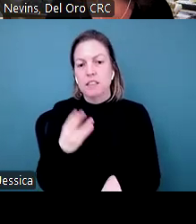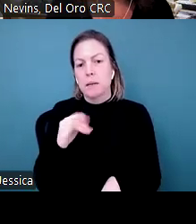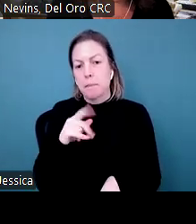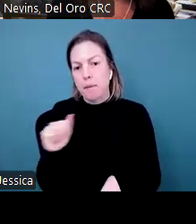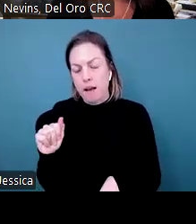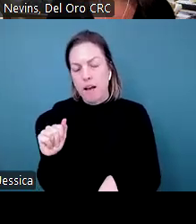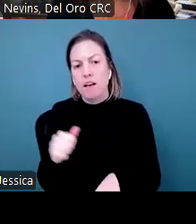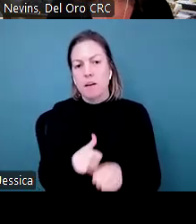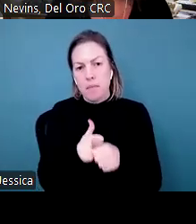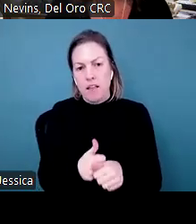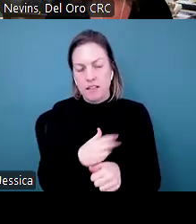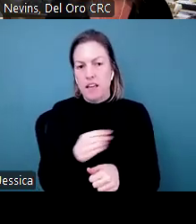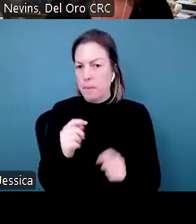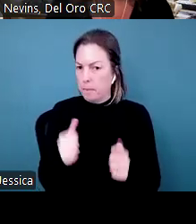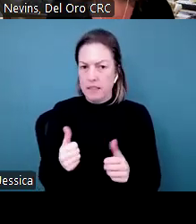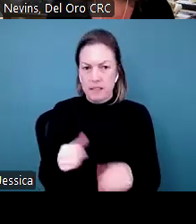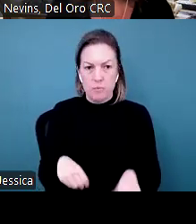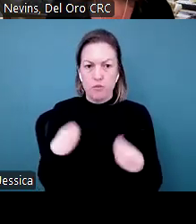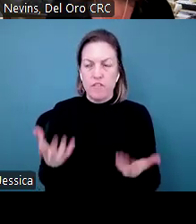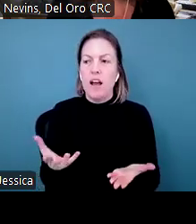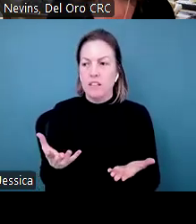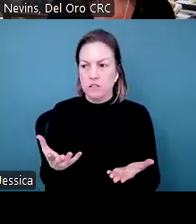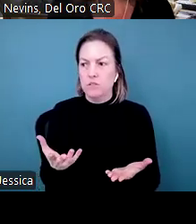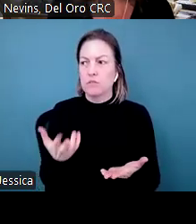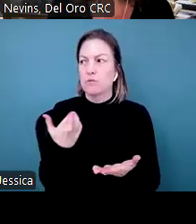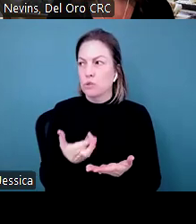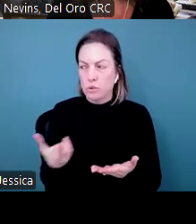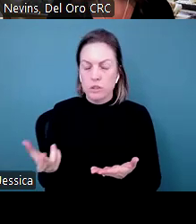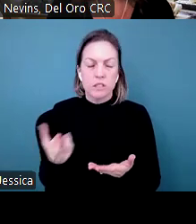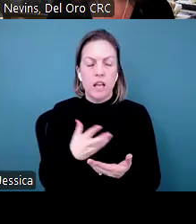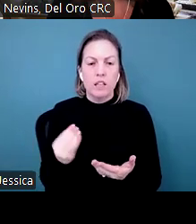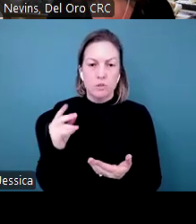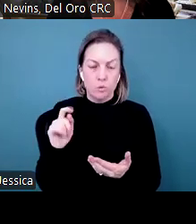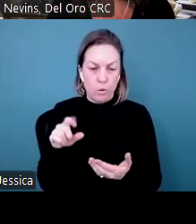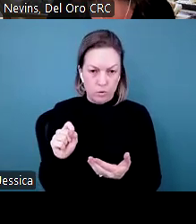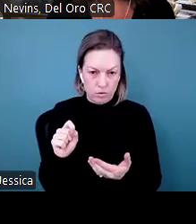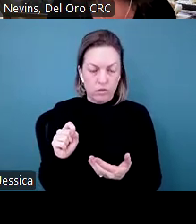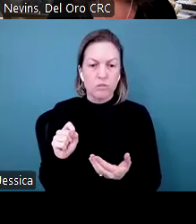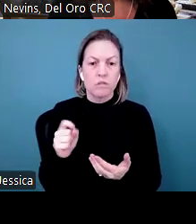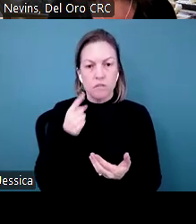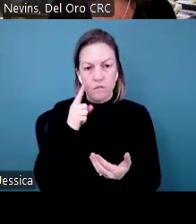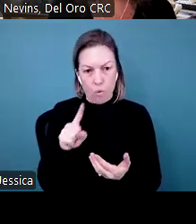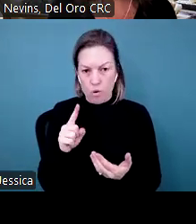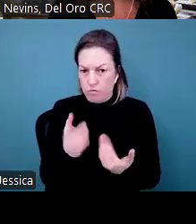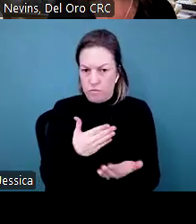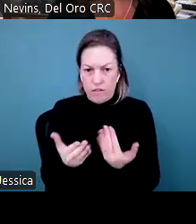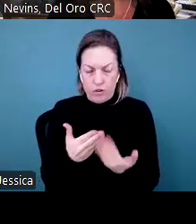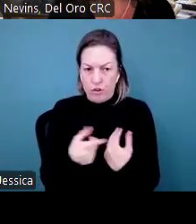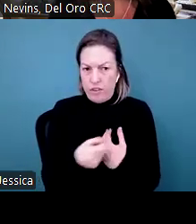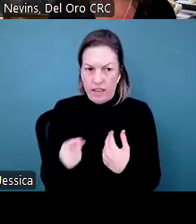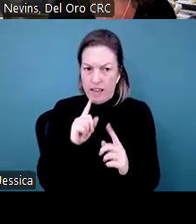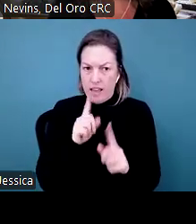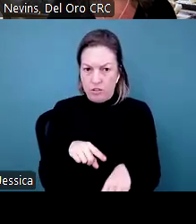will immediately provide them with resources and tools on however they answered the